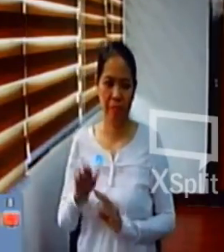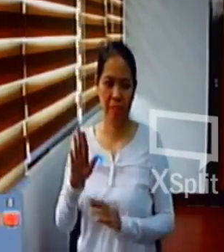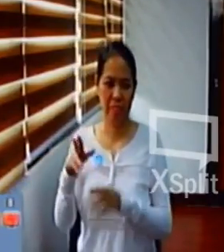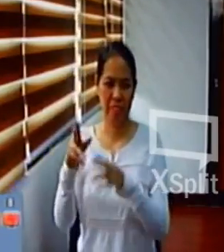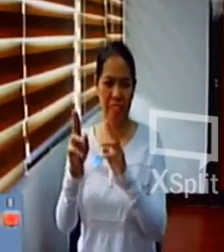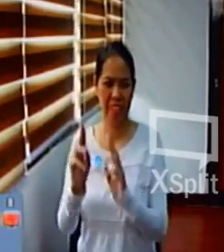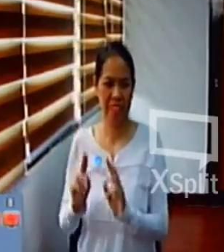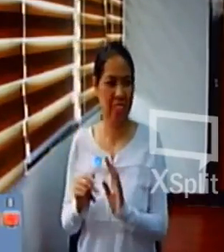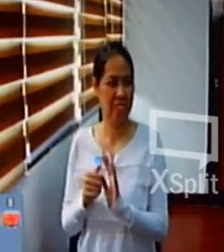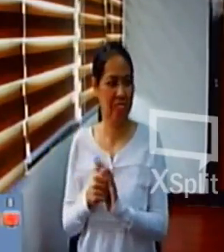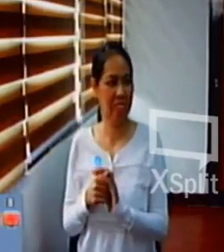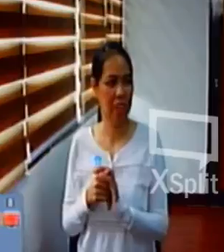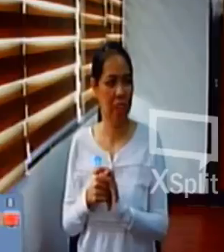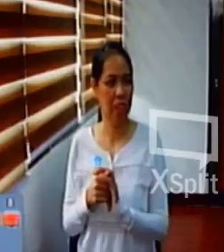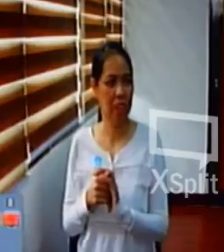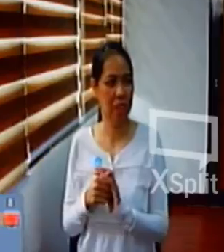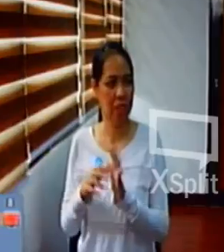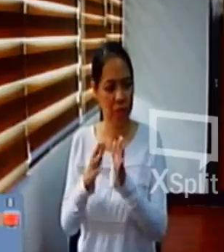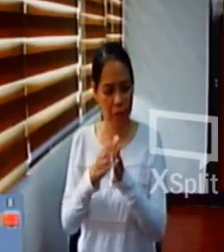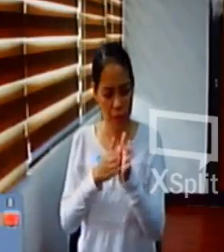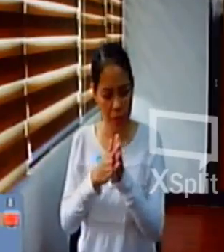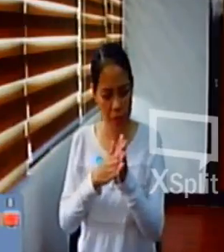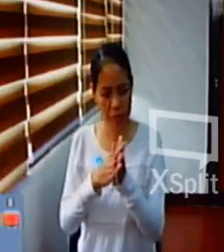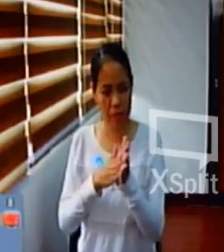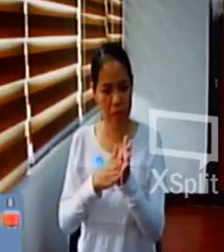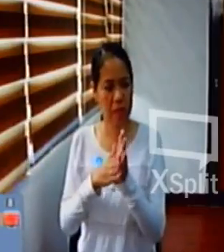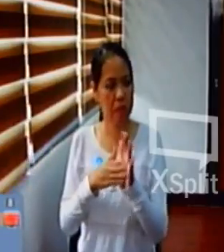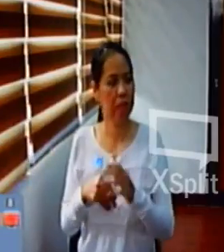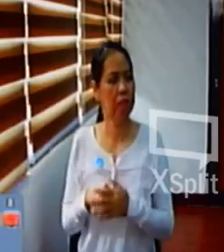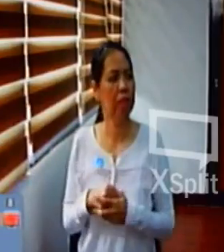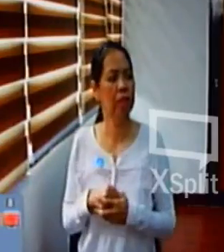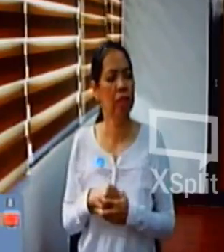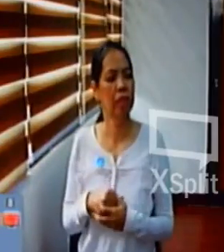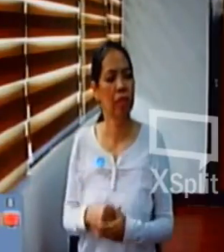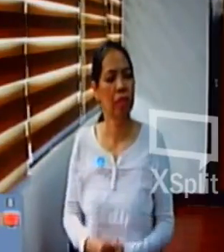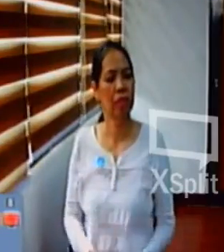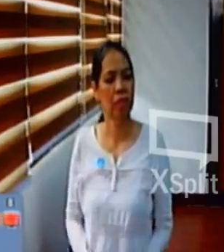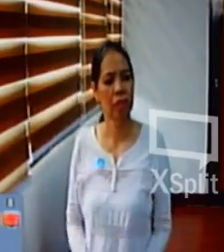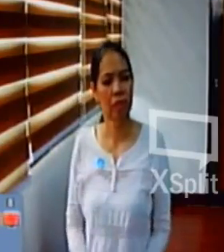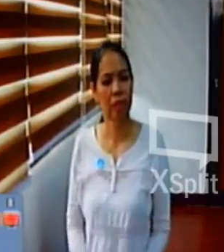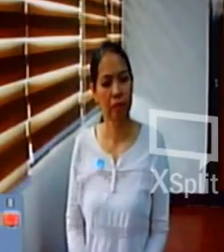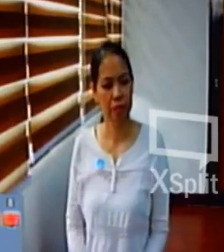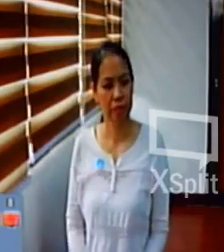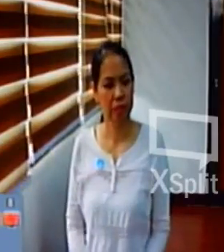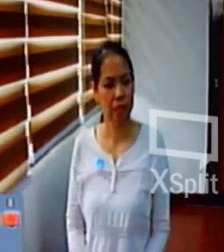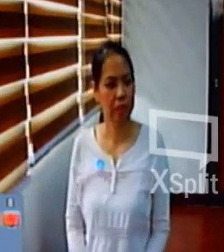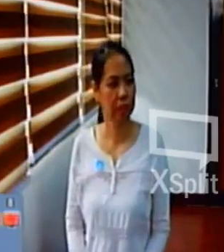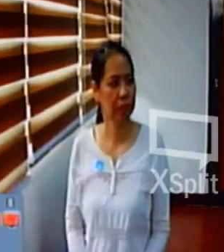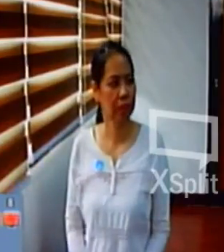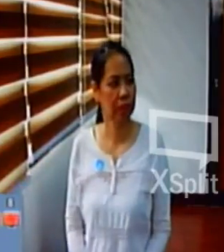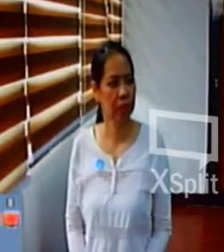resource person, Yusek Serrano, be excused. Witness is excused. Thank you.